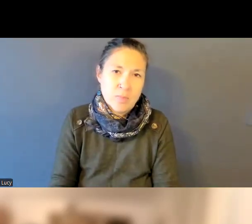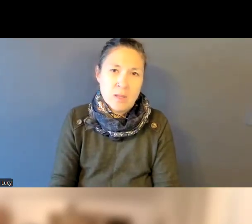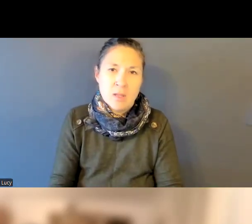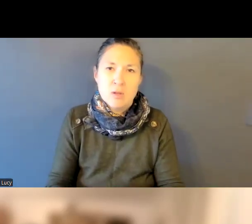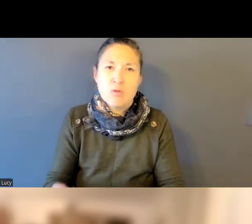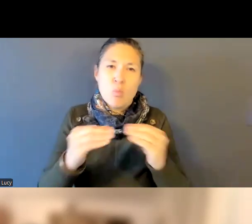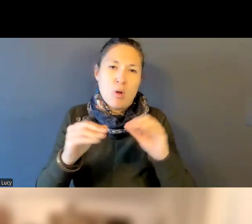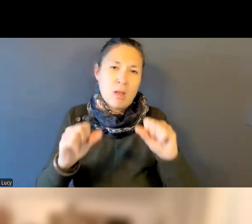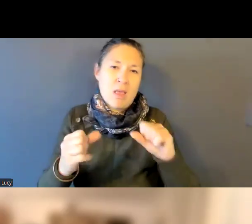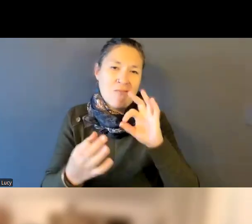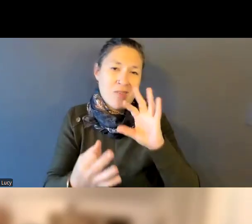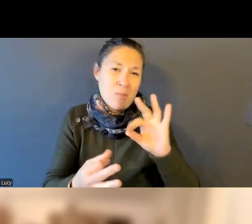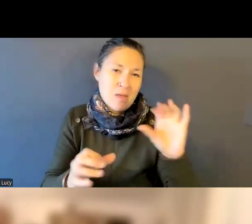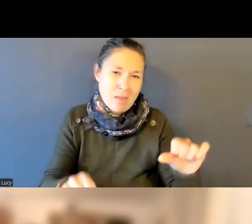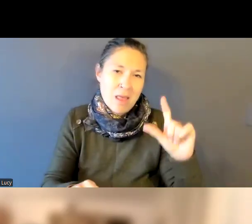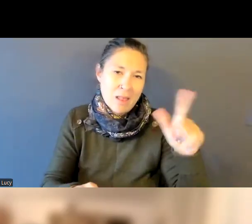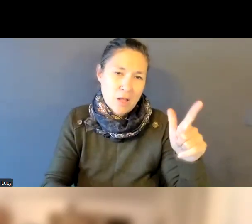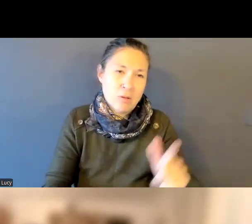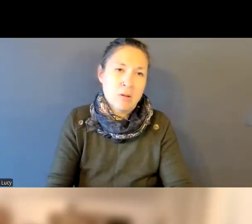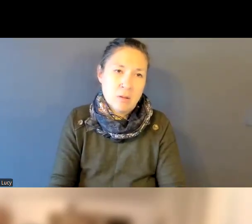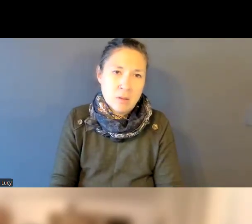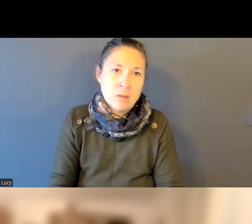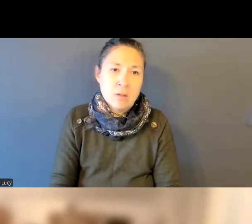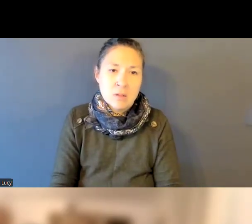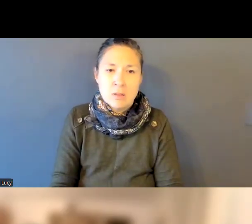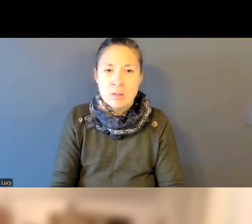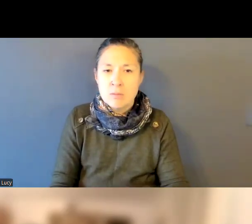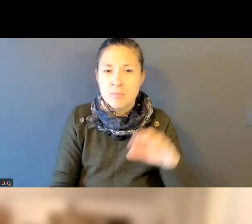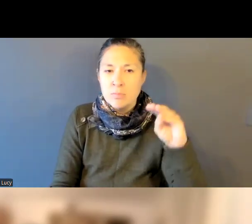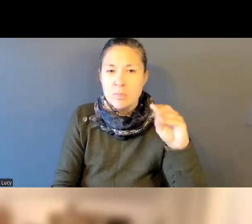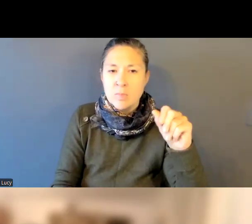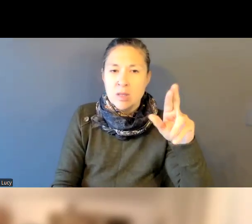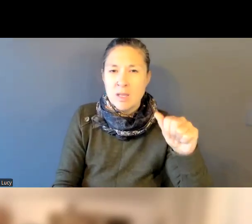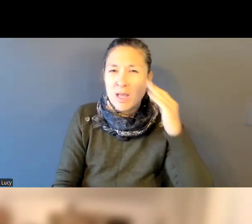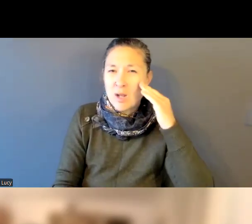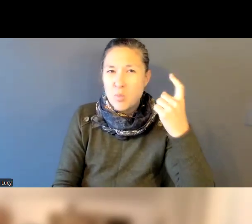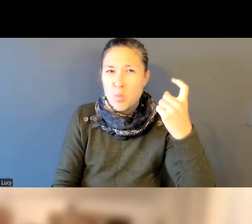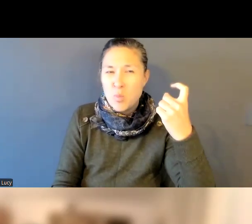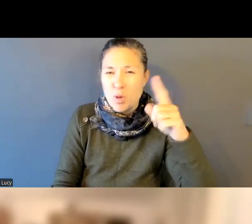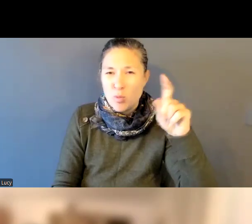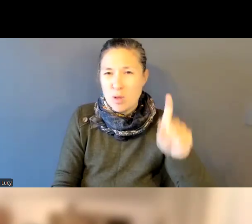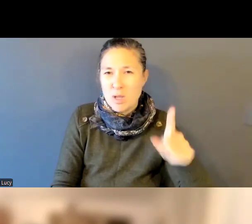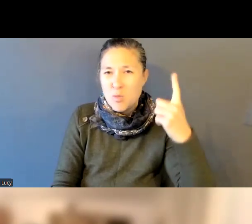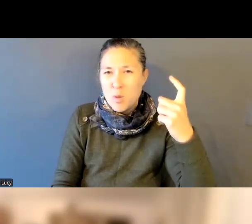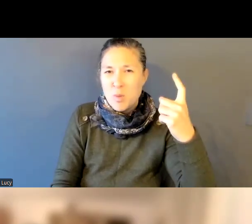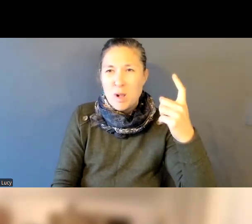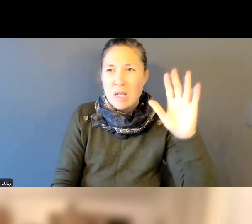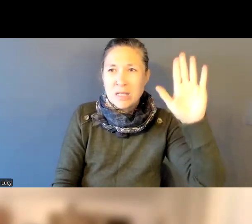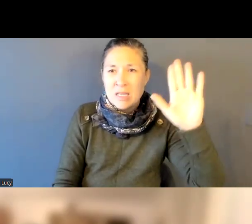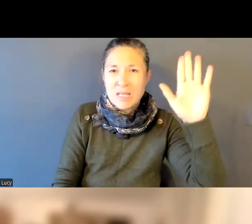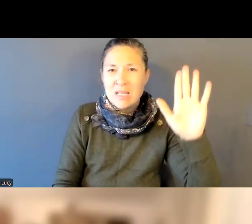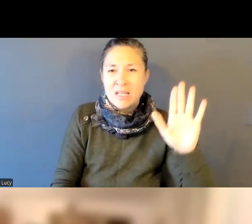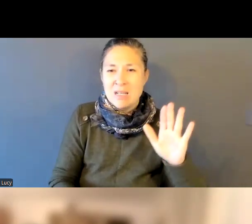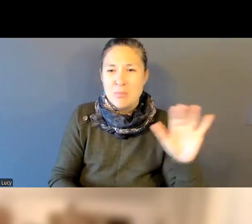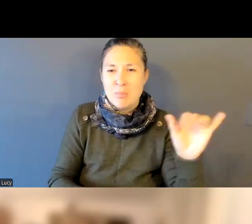about. Thank you. So I know we have one more question. We have one more hand. We are also 5